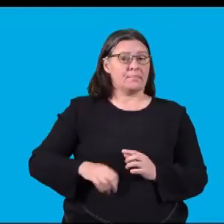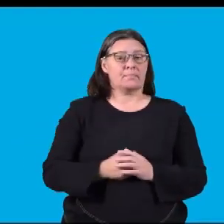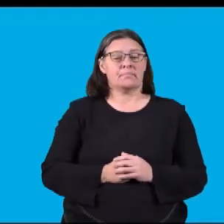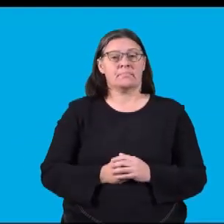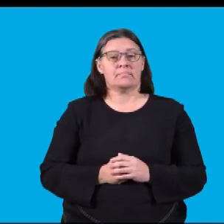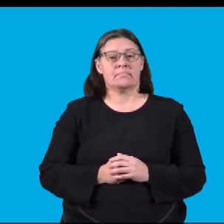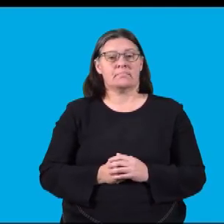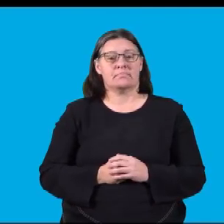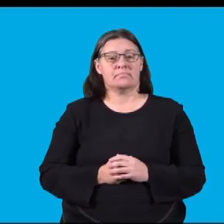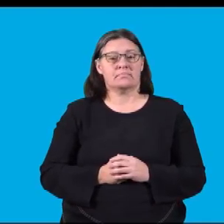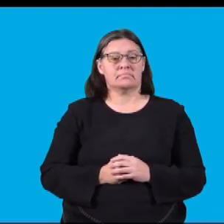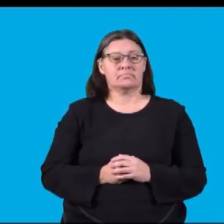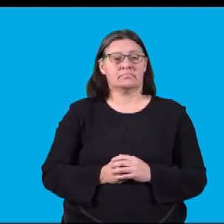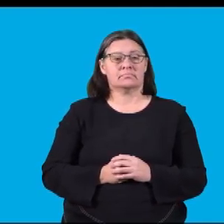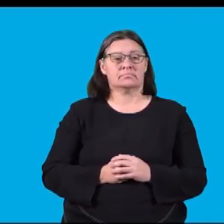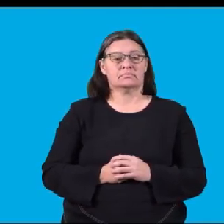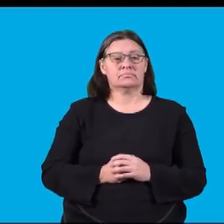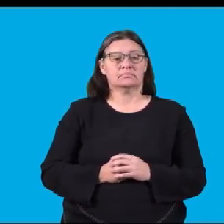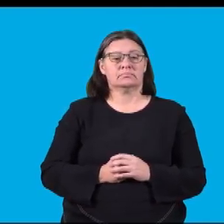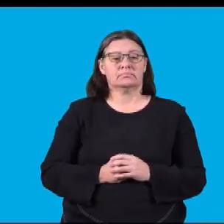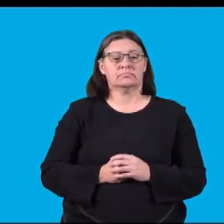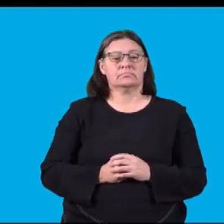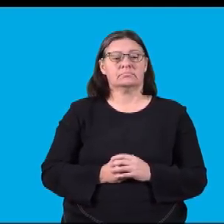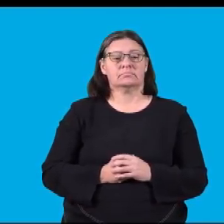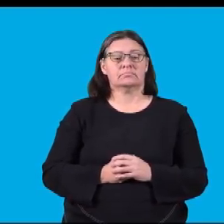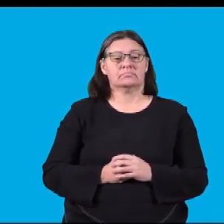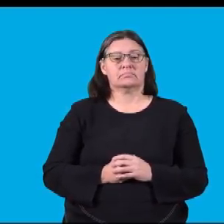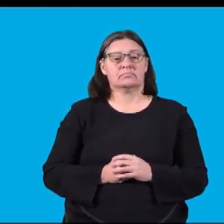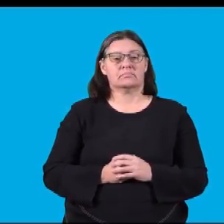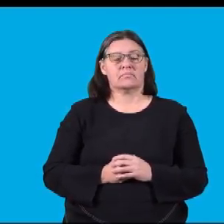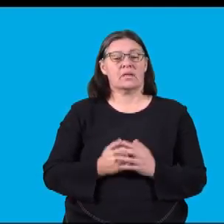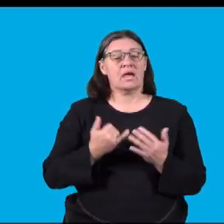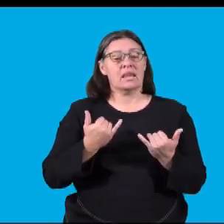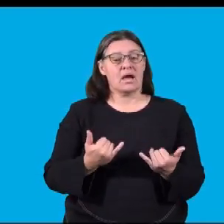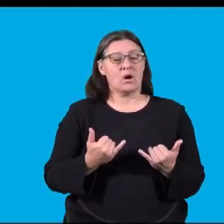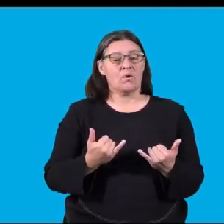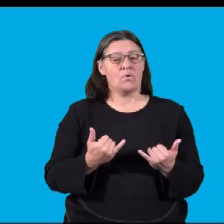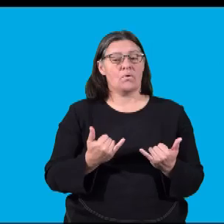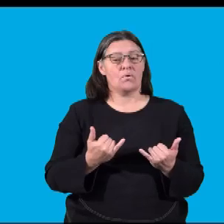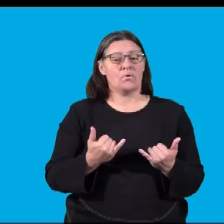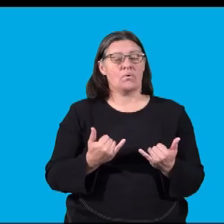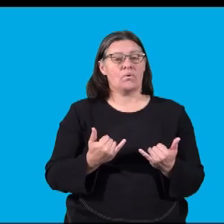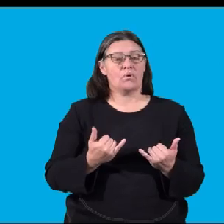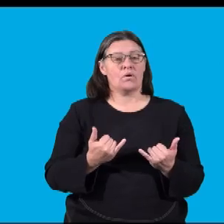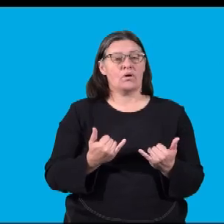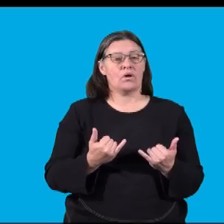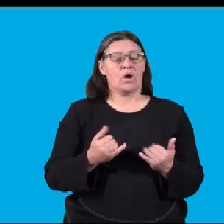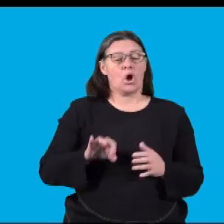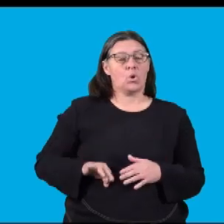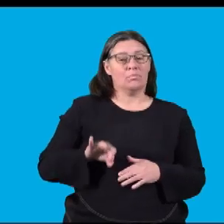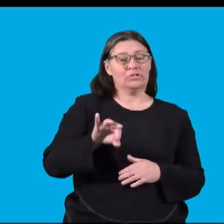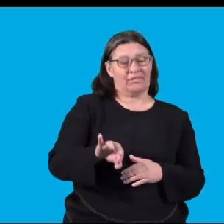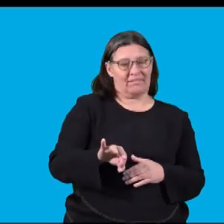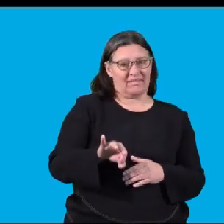income, so it is under my other income, I'm going to now have my